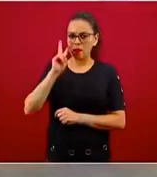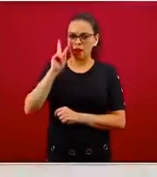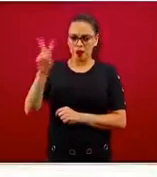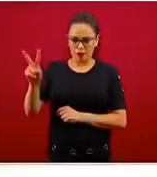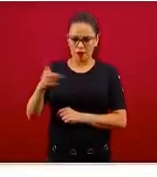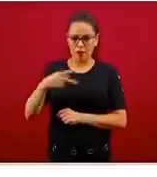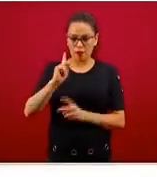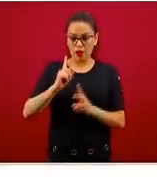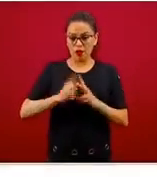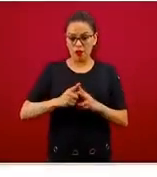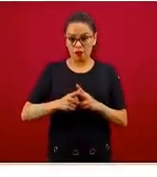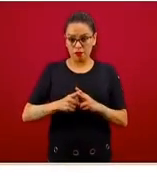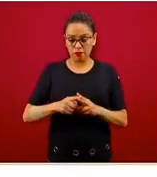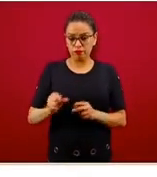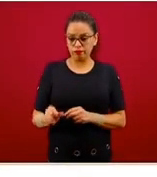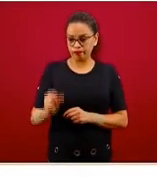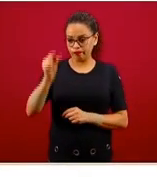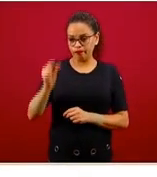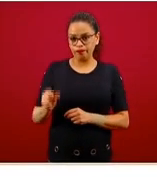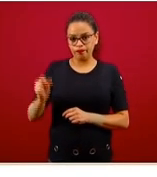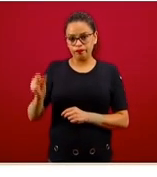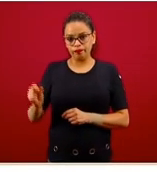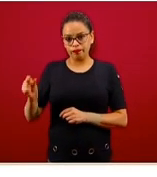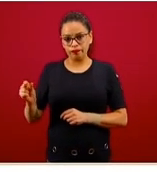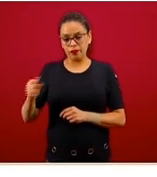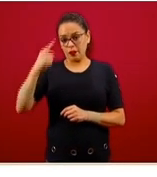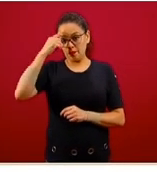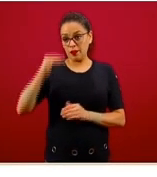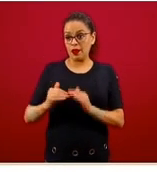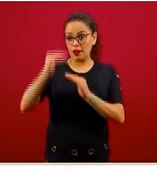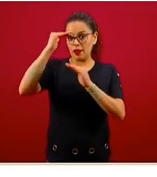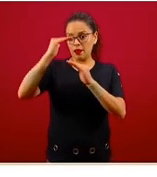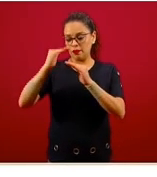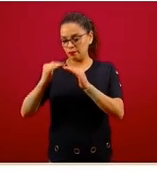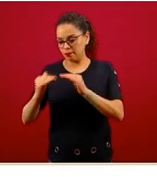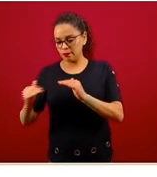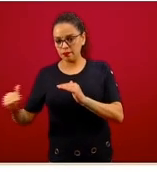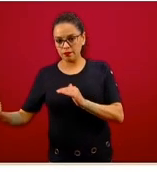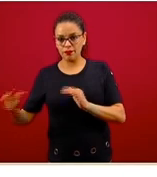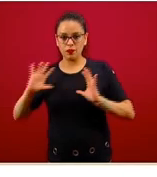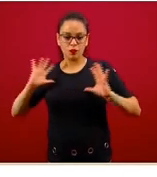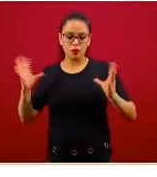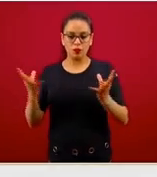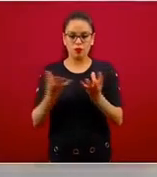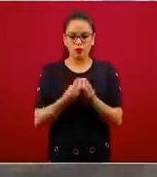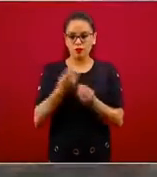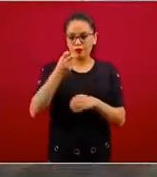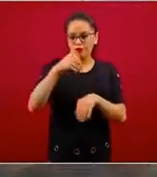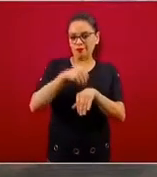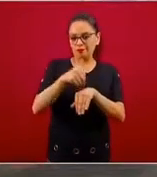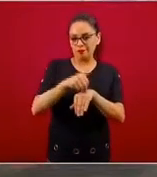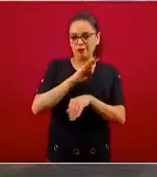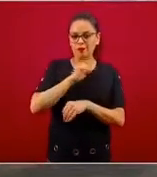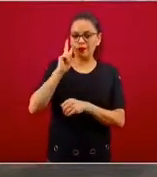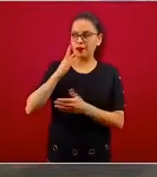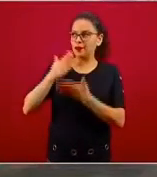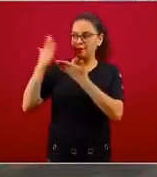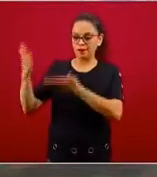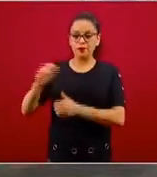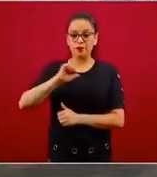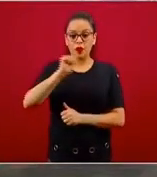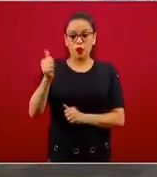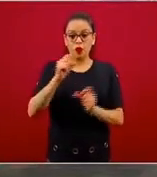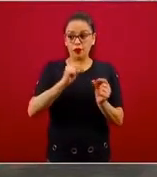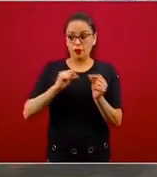Here we can take a look at the same distribution, but presented in the form of a bar graph, so you can have access to the